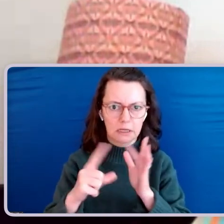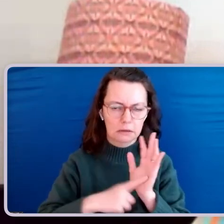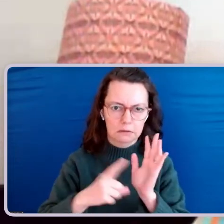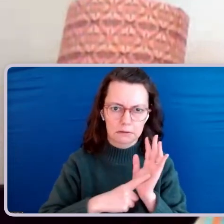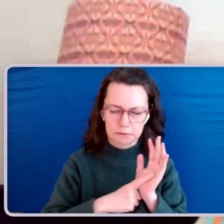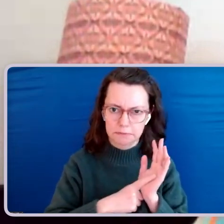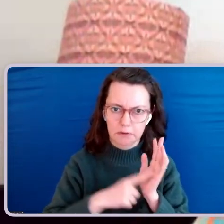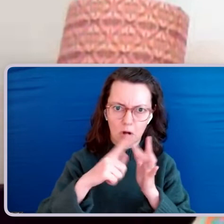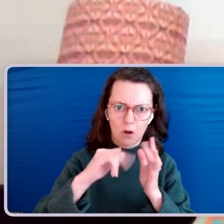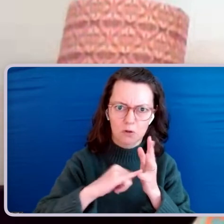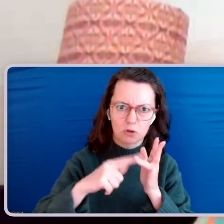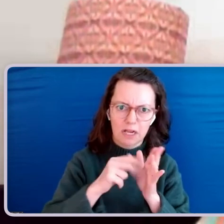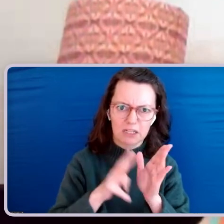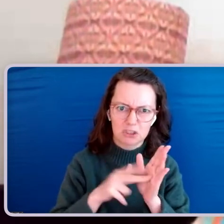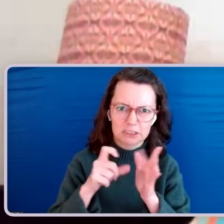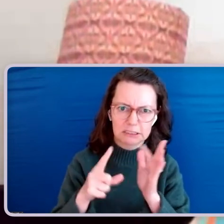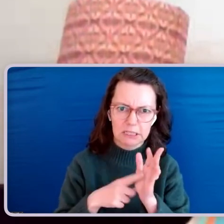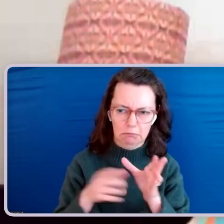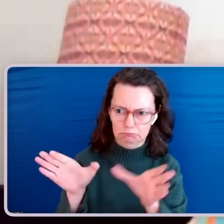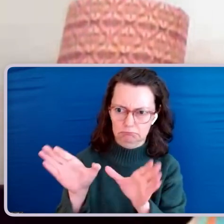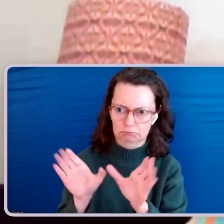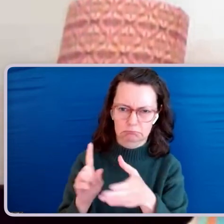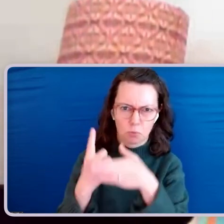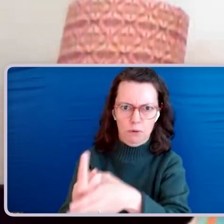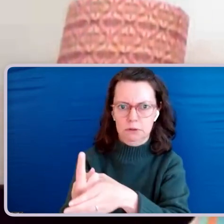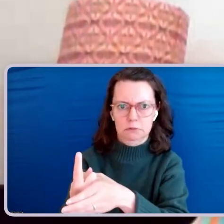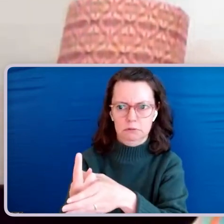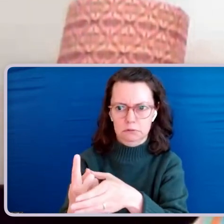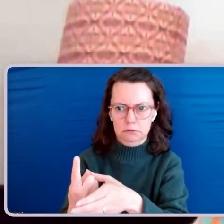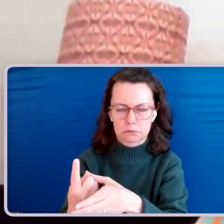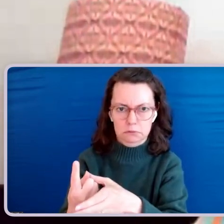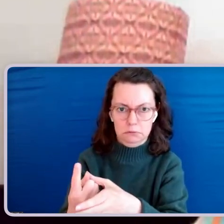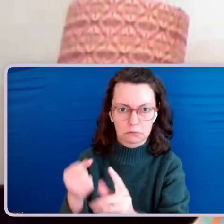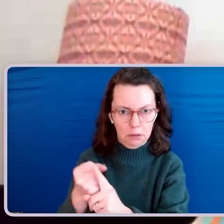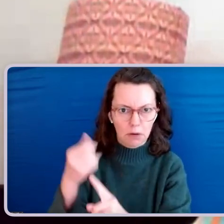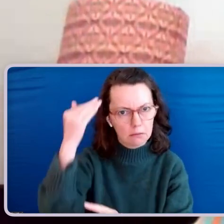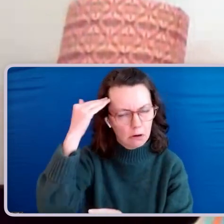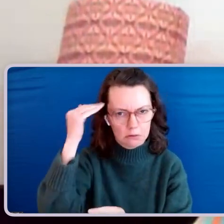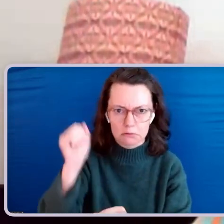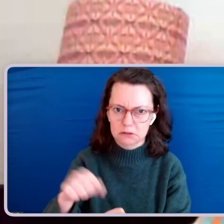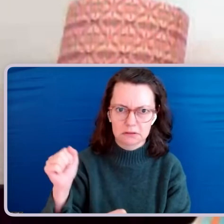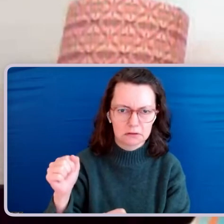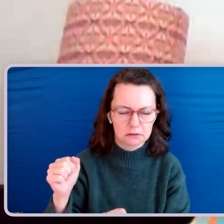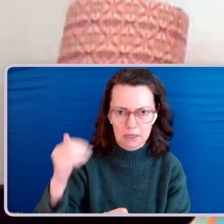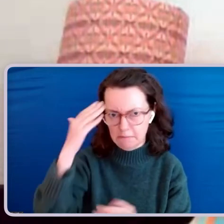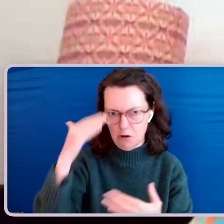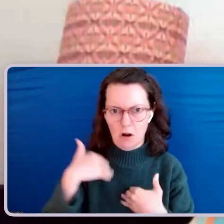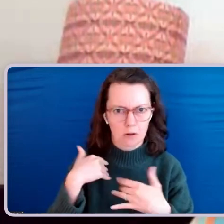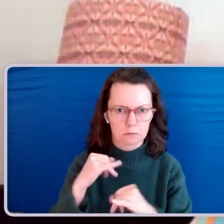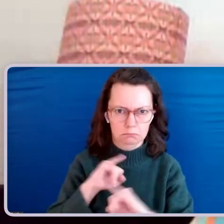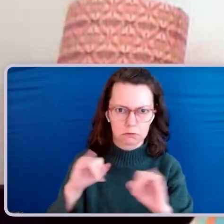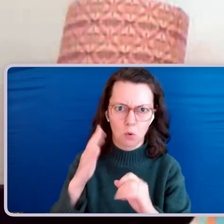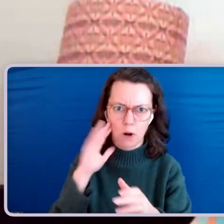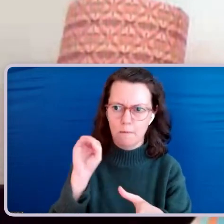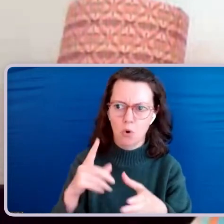additional negative impact, and we know that that has really long-lasting impacts on people's mental health as well, in terms